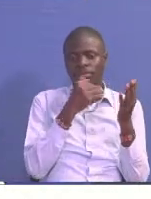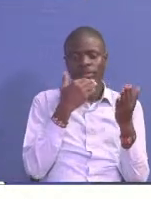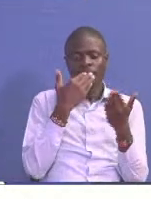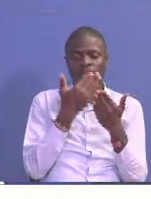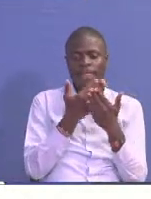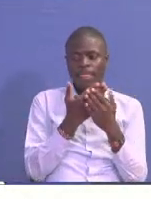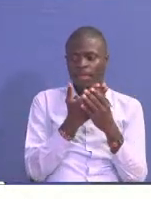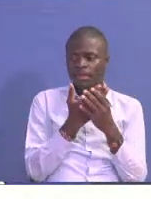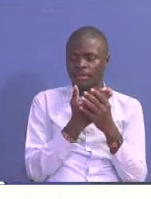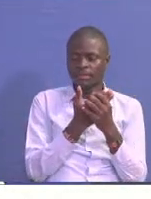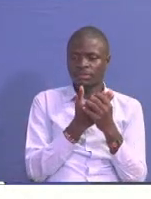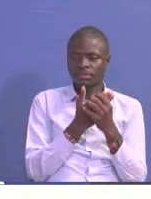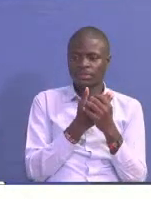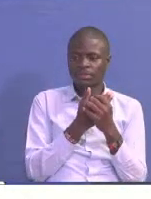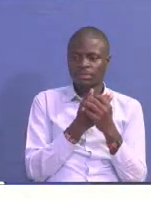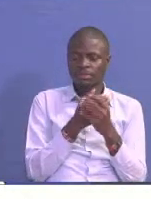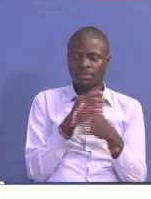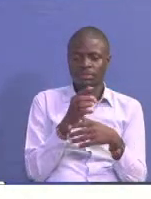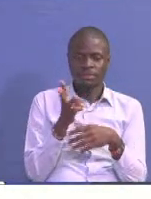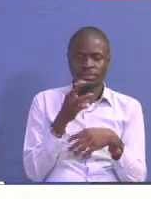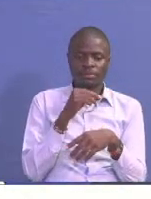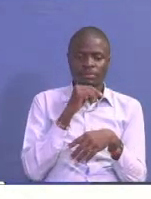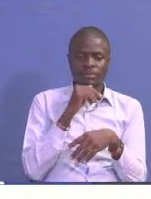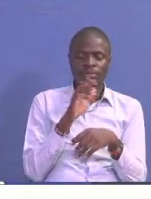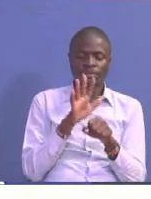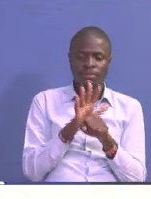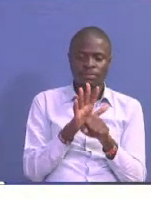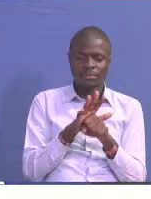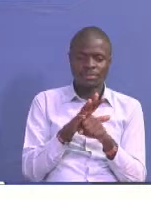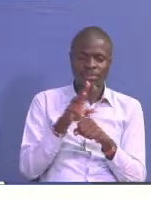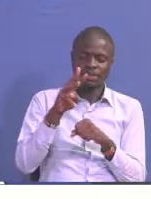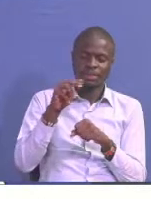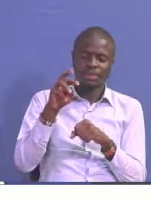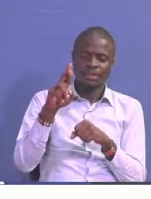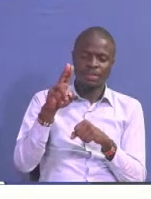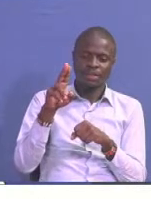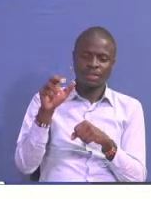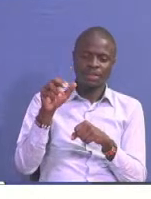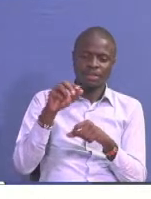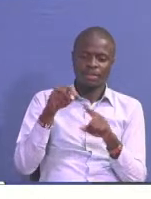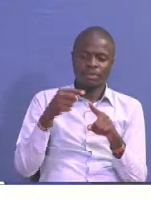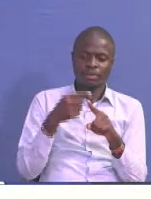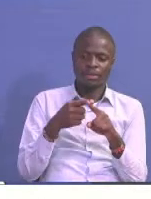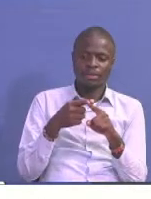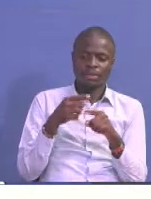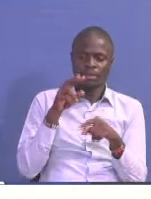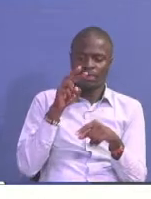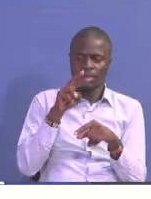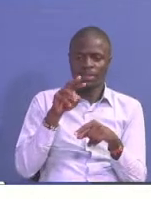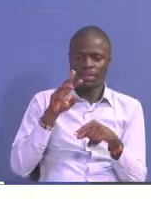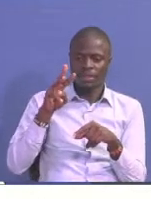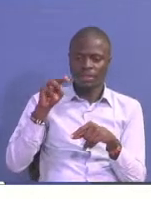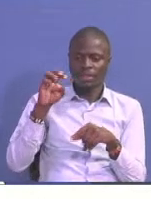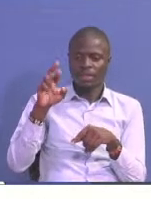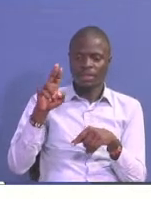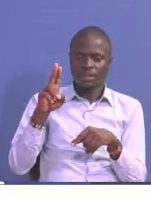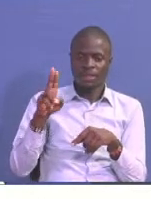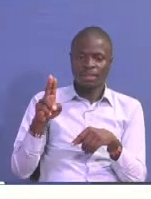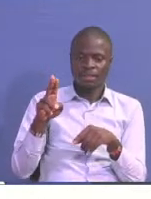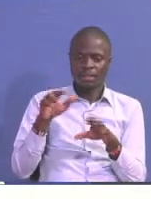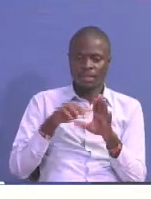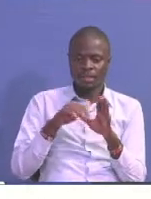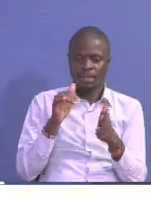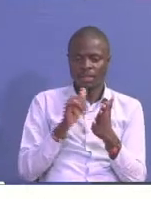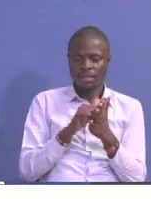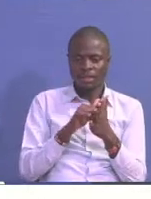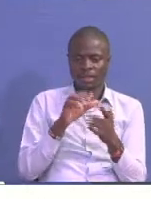appreciate. Yeah, we are not very many as Merus. So when we see a Meru in that type